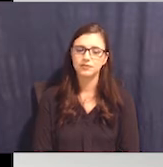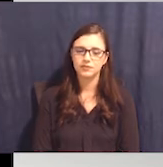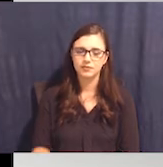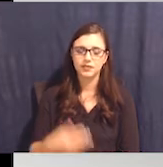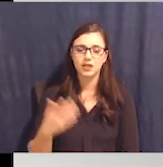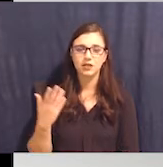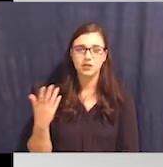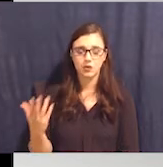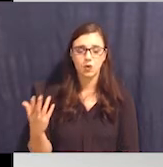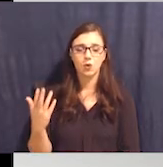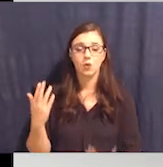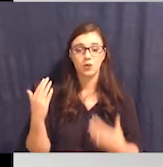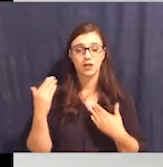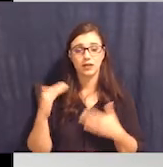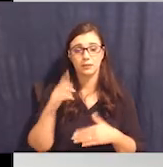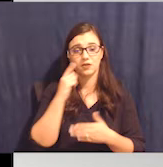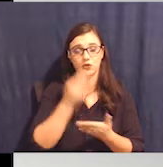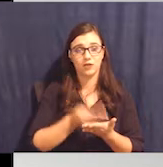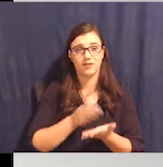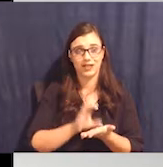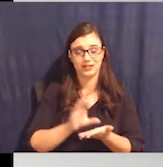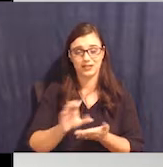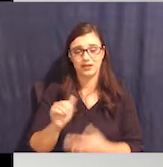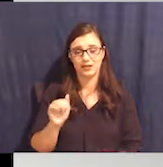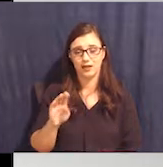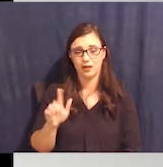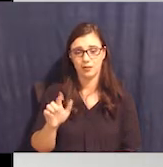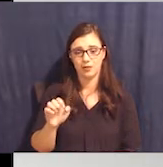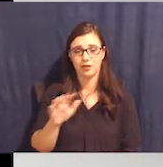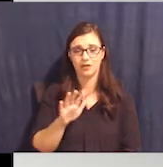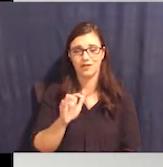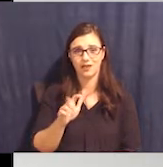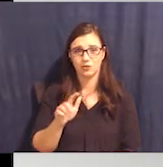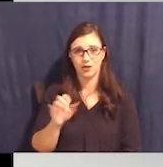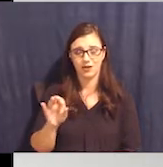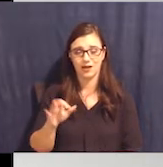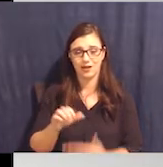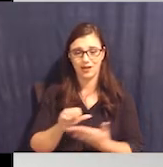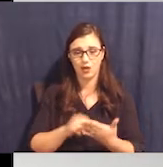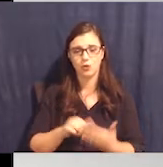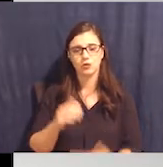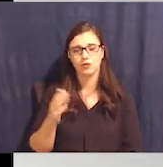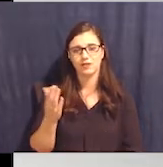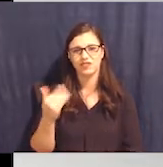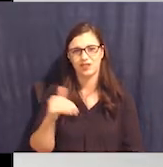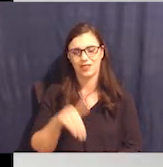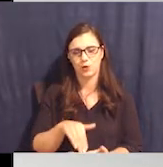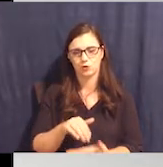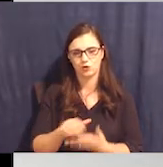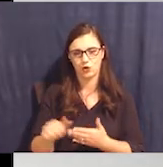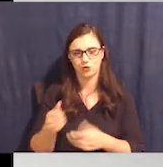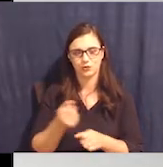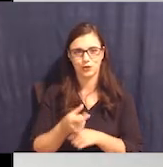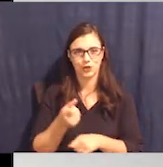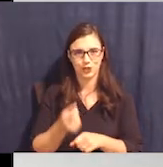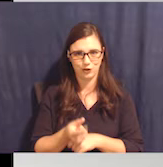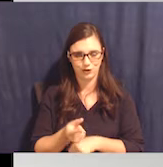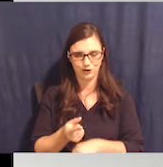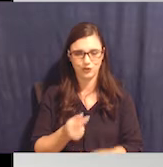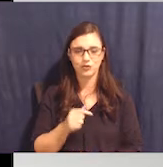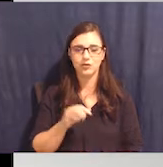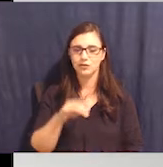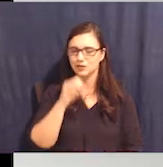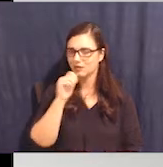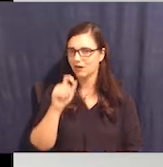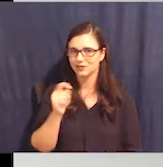Okay. So the limit to funding an ABLE 529 account is $15,000 per